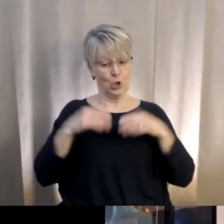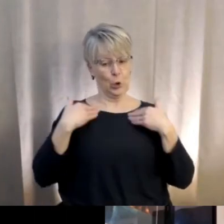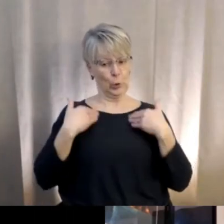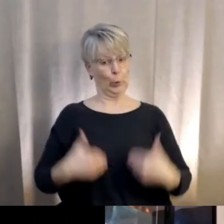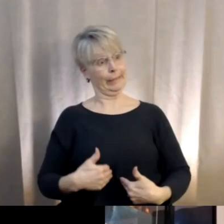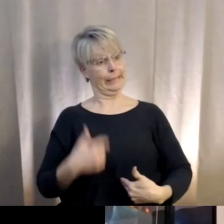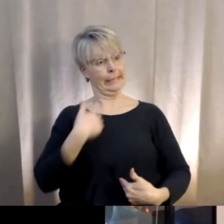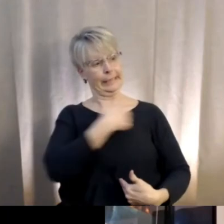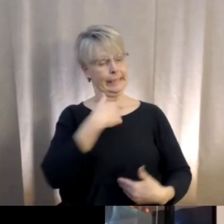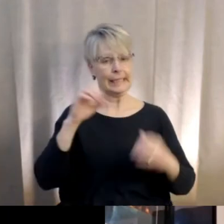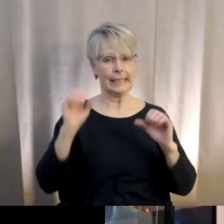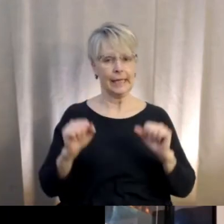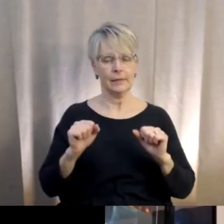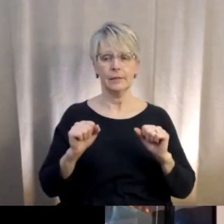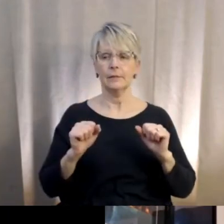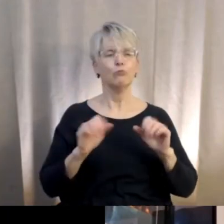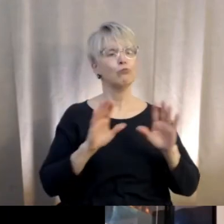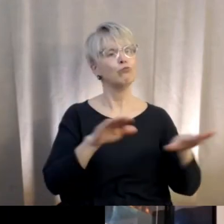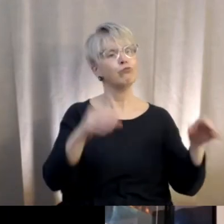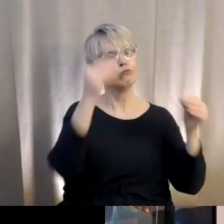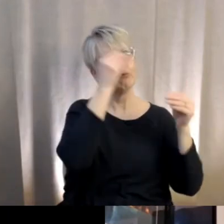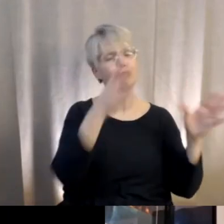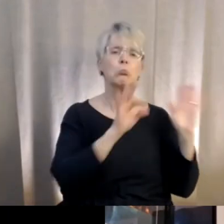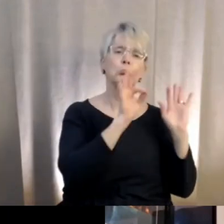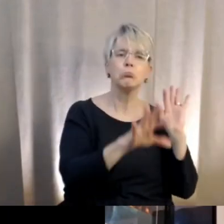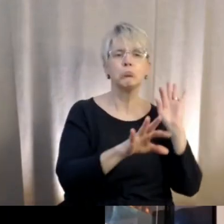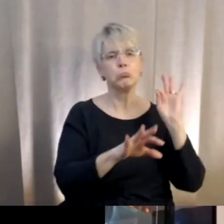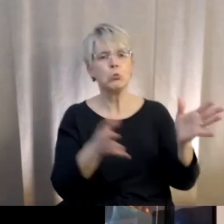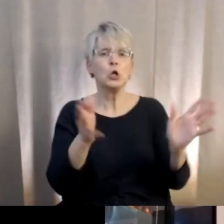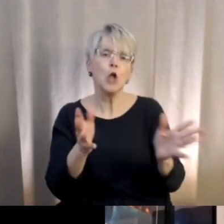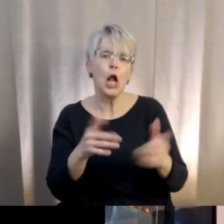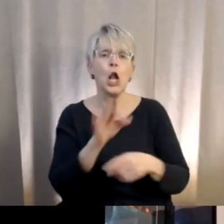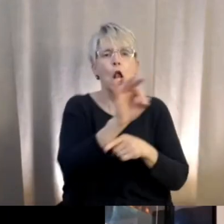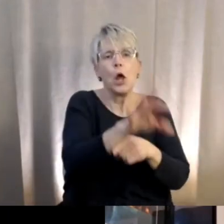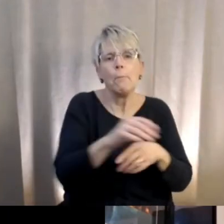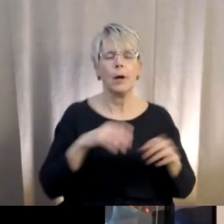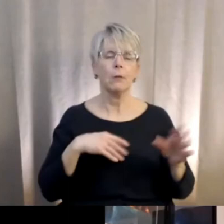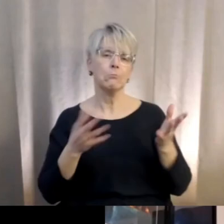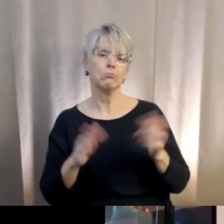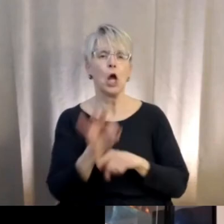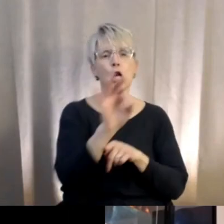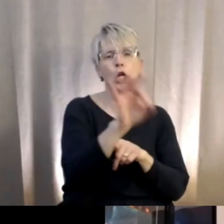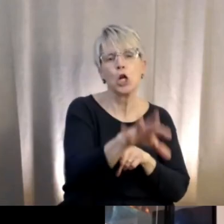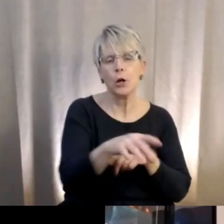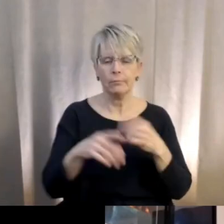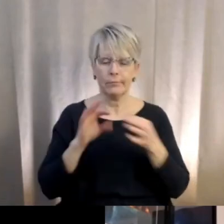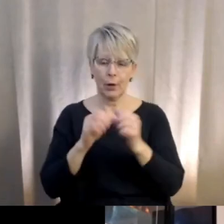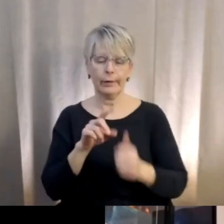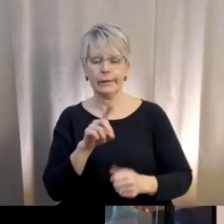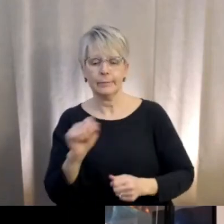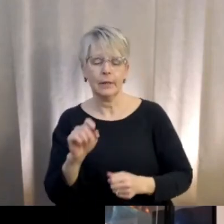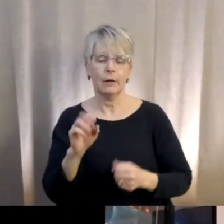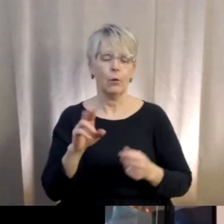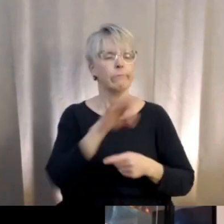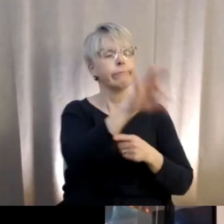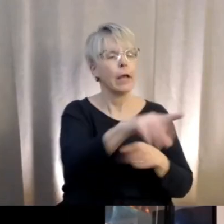be informing others of casually while we're in conversation about disability and or service dogs.